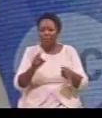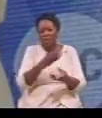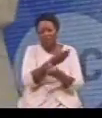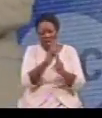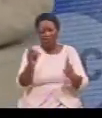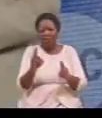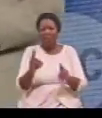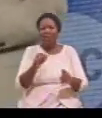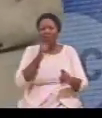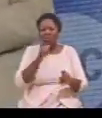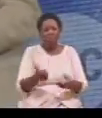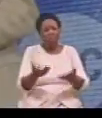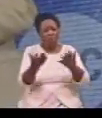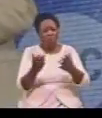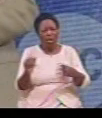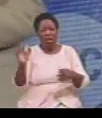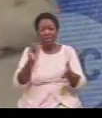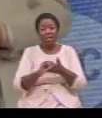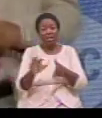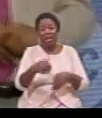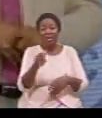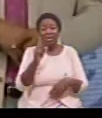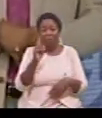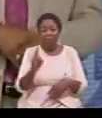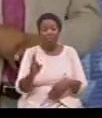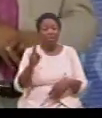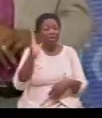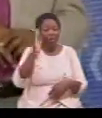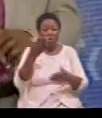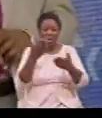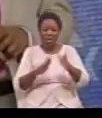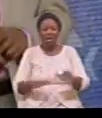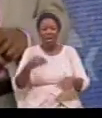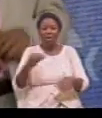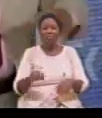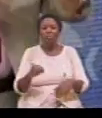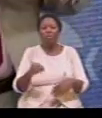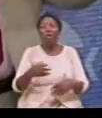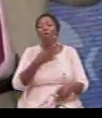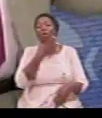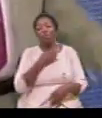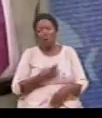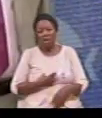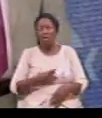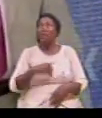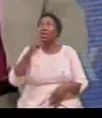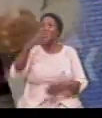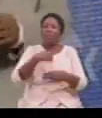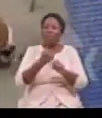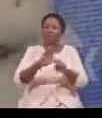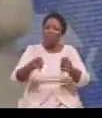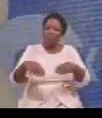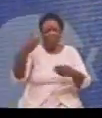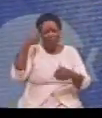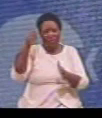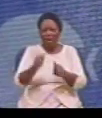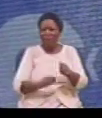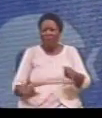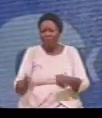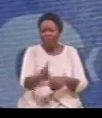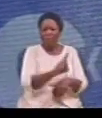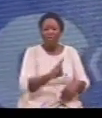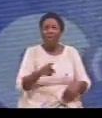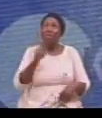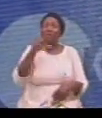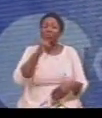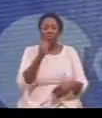delivered. Not willing that anybody will die of hunger. He makes provision for everyone. He's